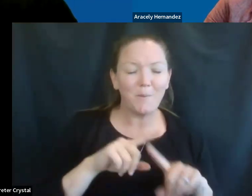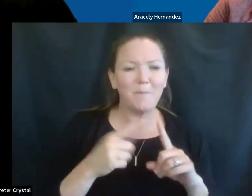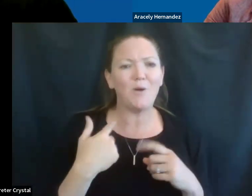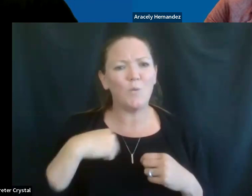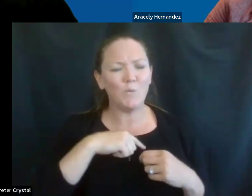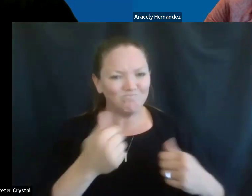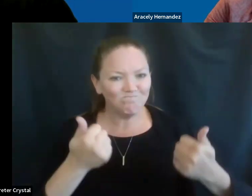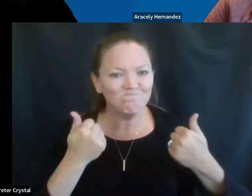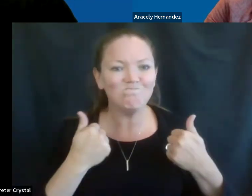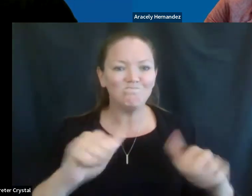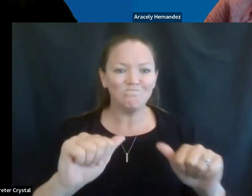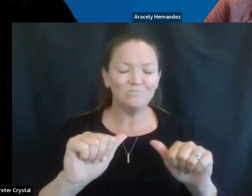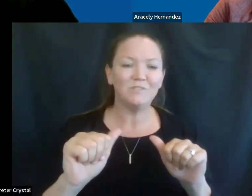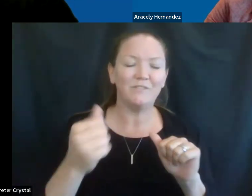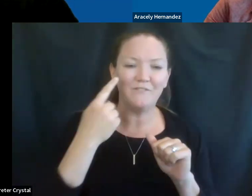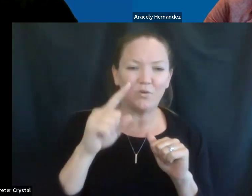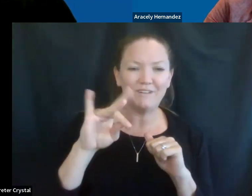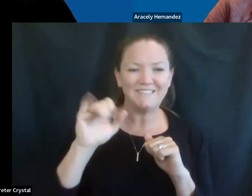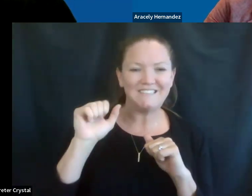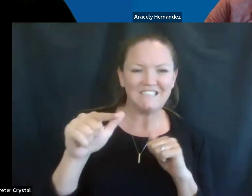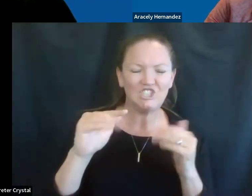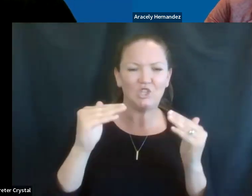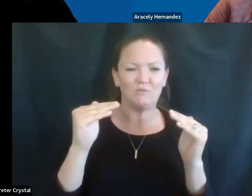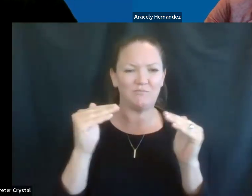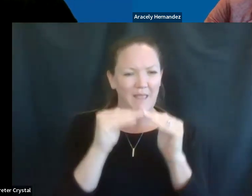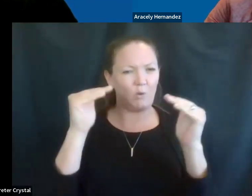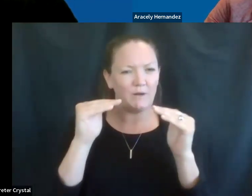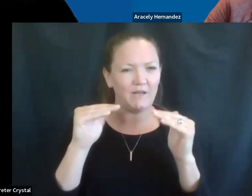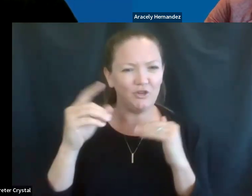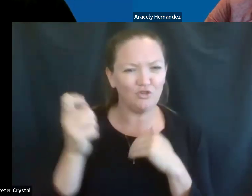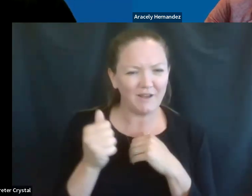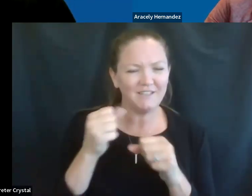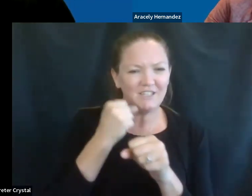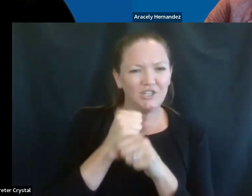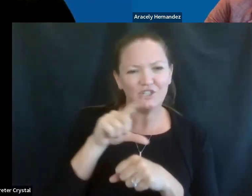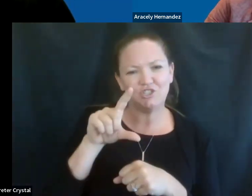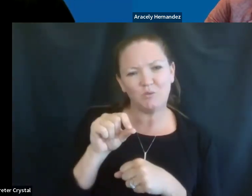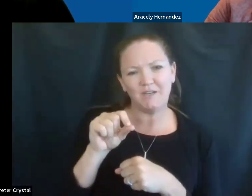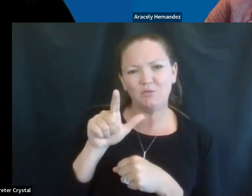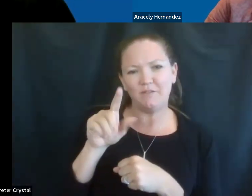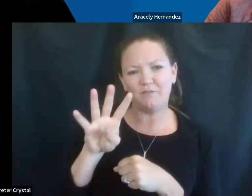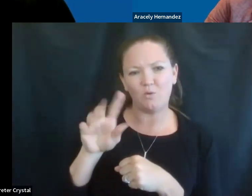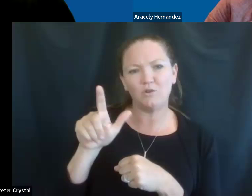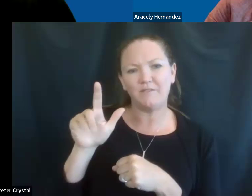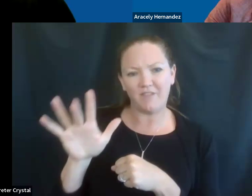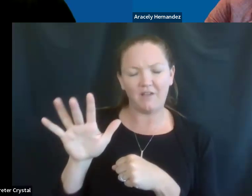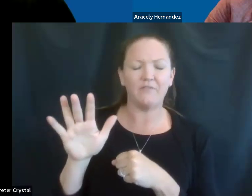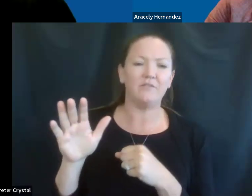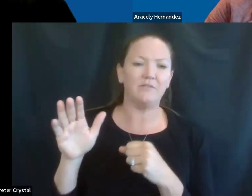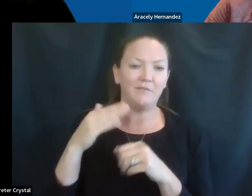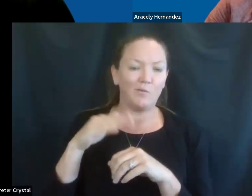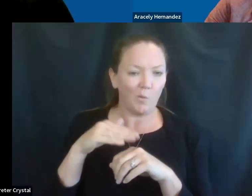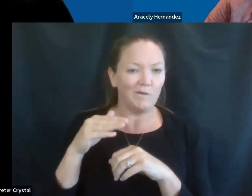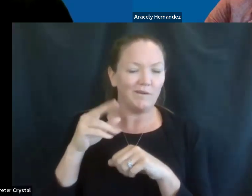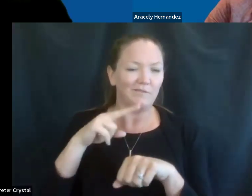effort into the digital equity grants in 2024-25, and of course the Trump administration canceled all of it. Is there